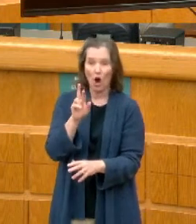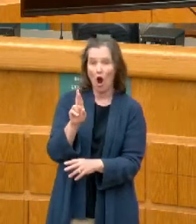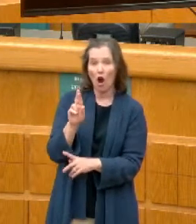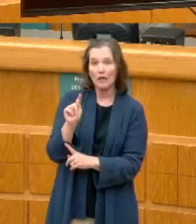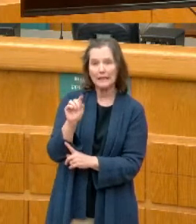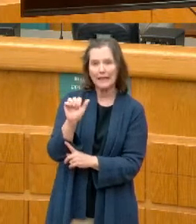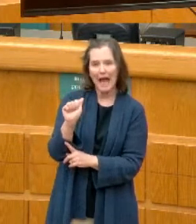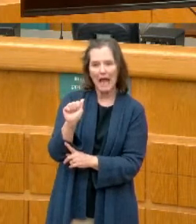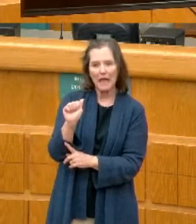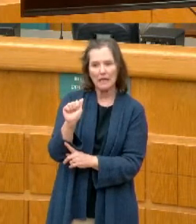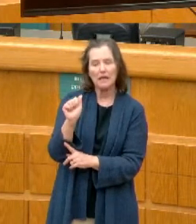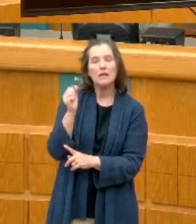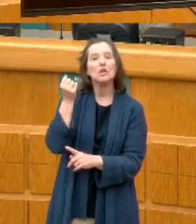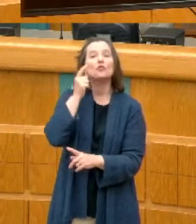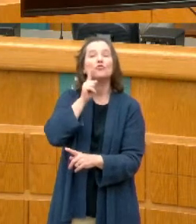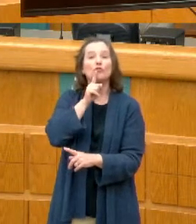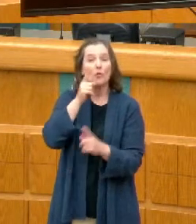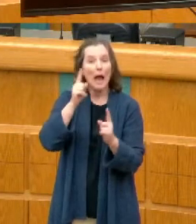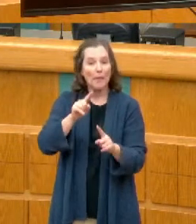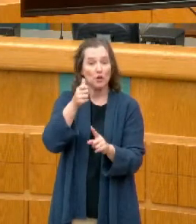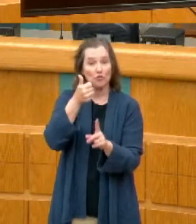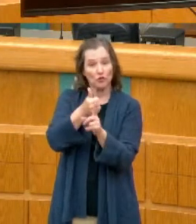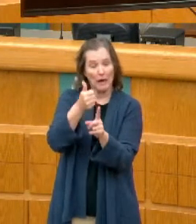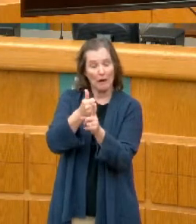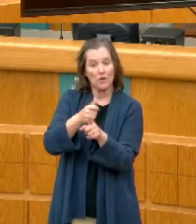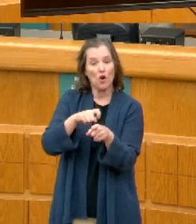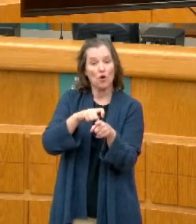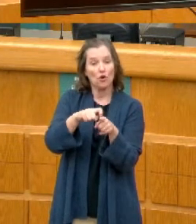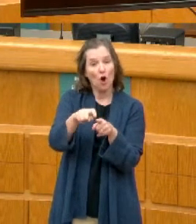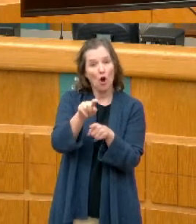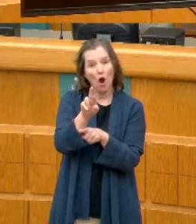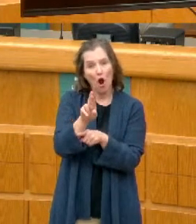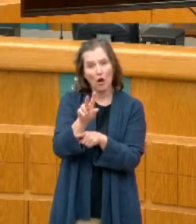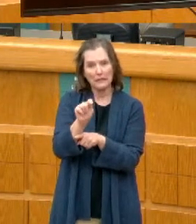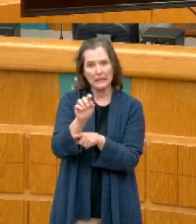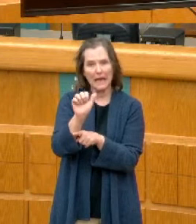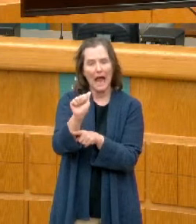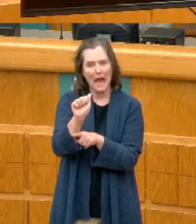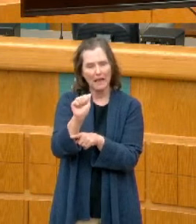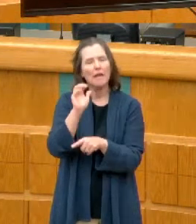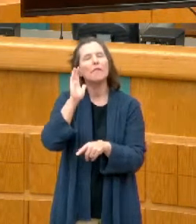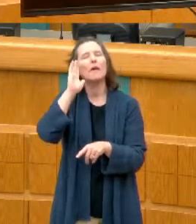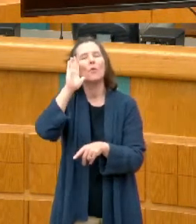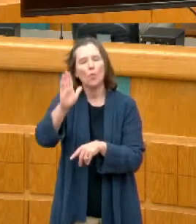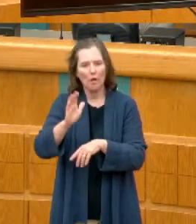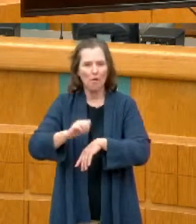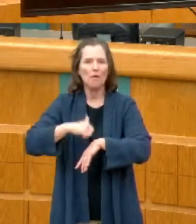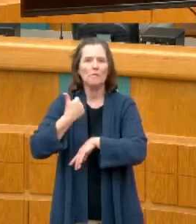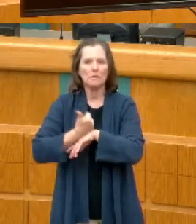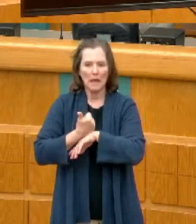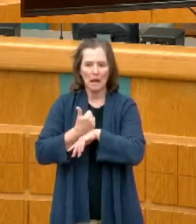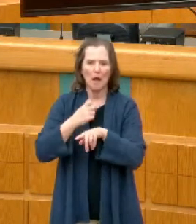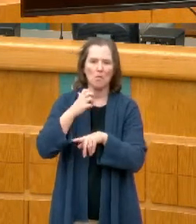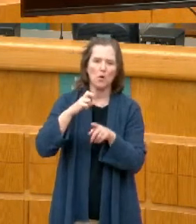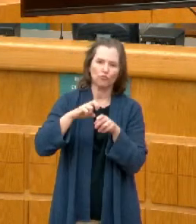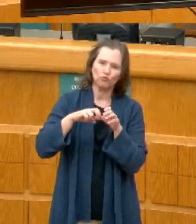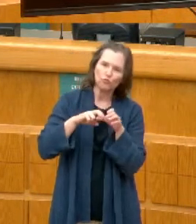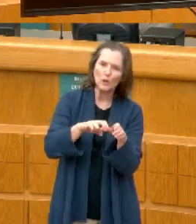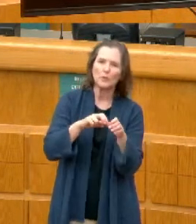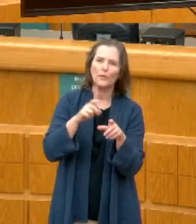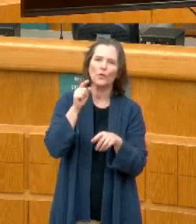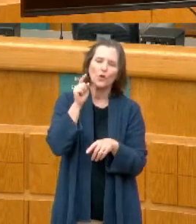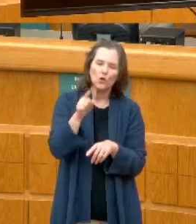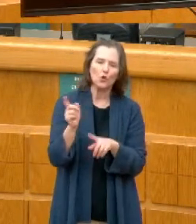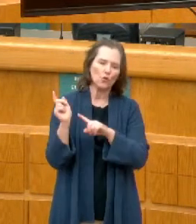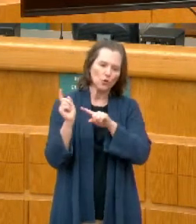arrange transportation for free for you to get to La Palmera Mall or to get to that great Friday clinic coming